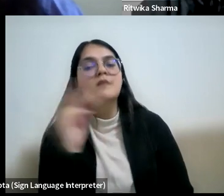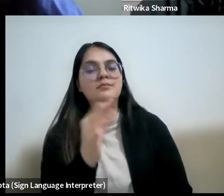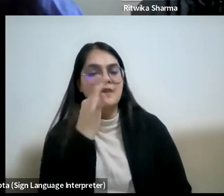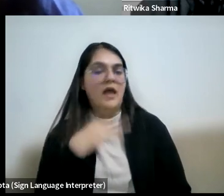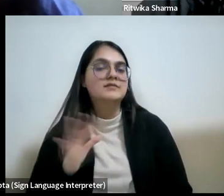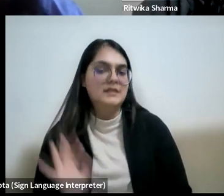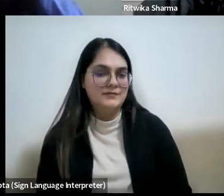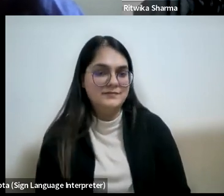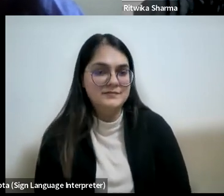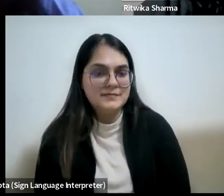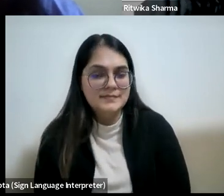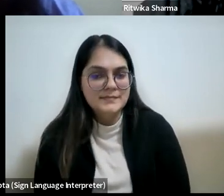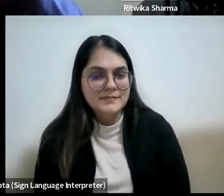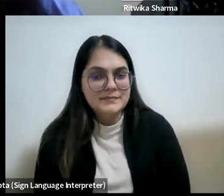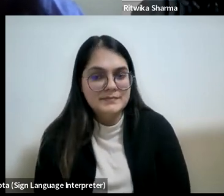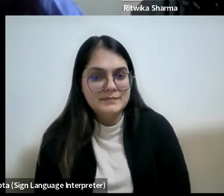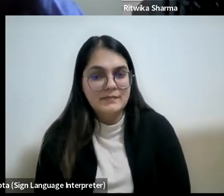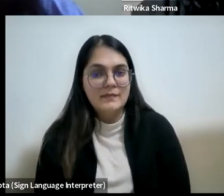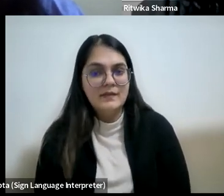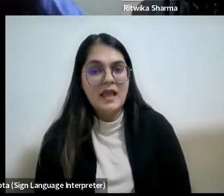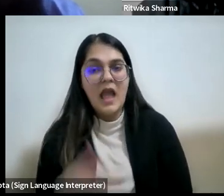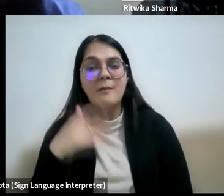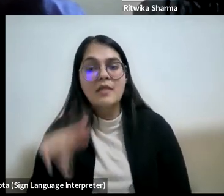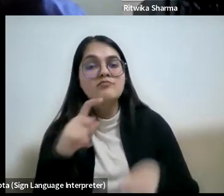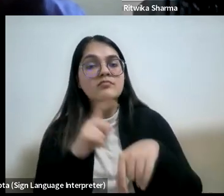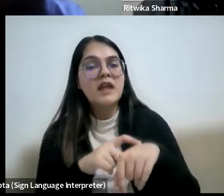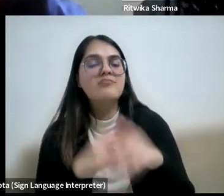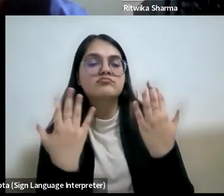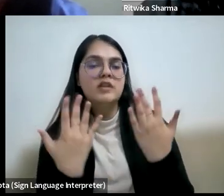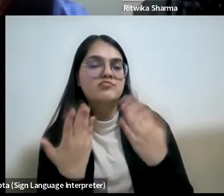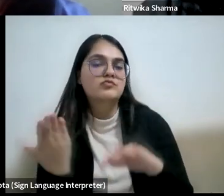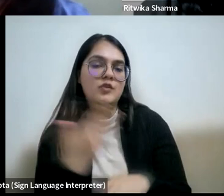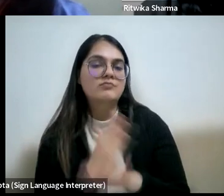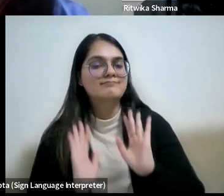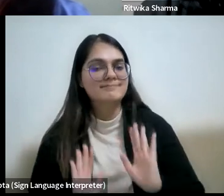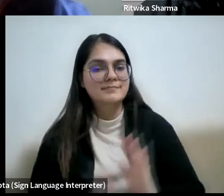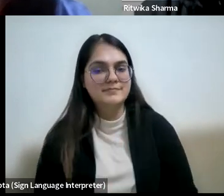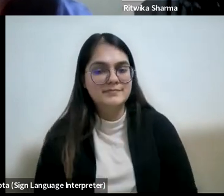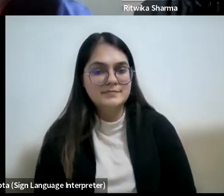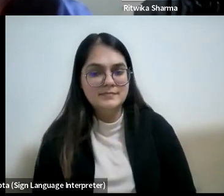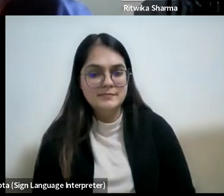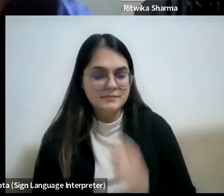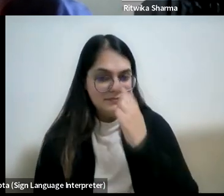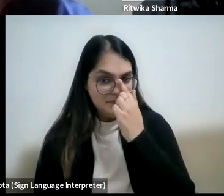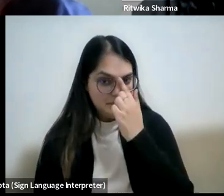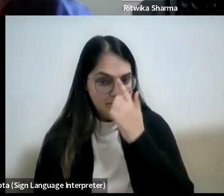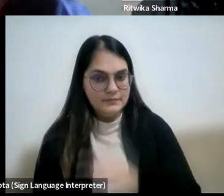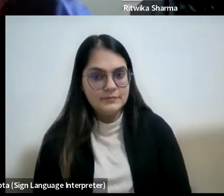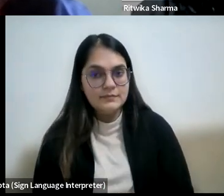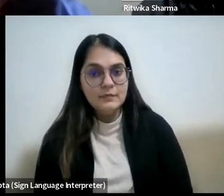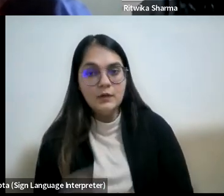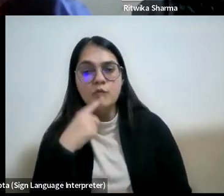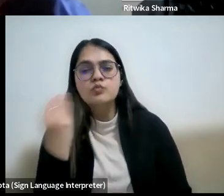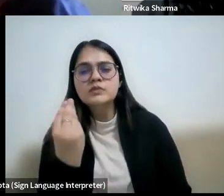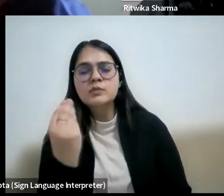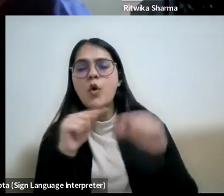Right. Considering we just have about 10 odd minutes left, I'll just for the last few